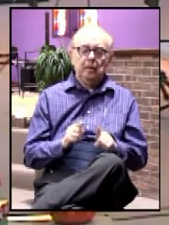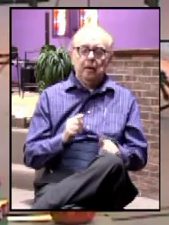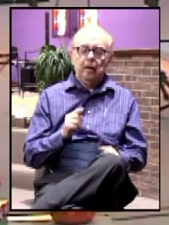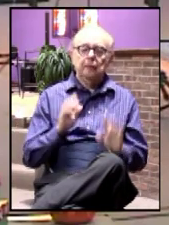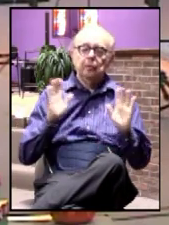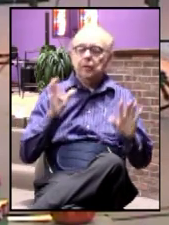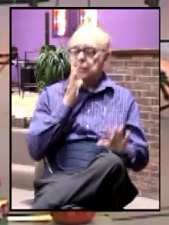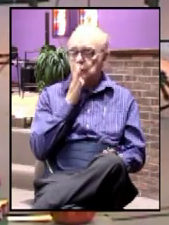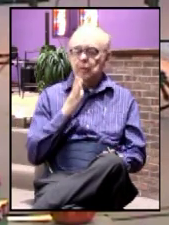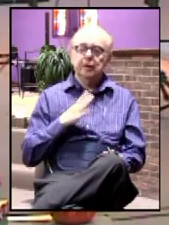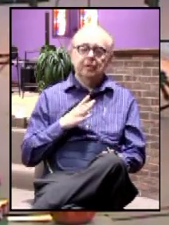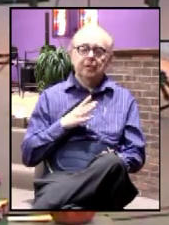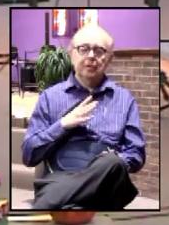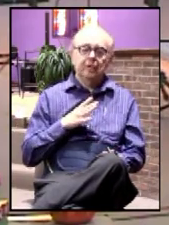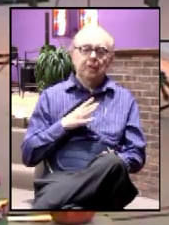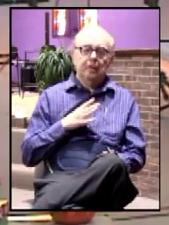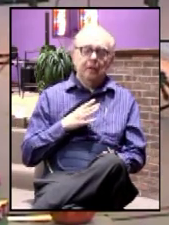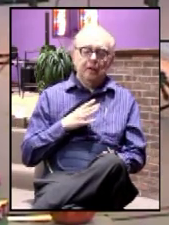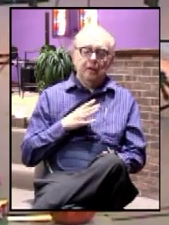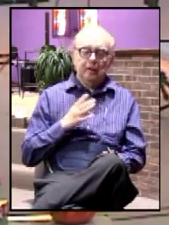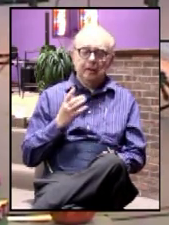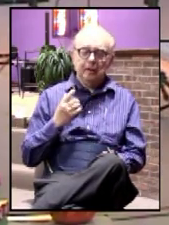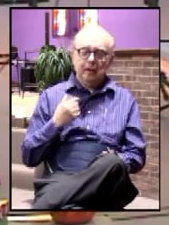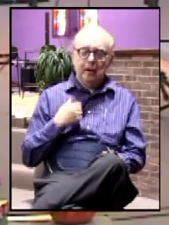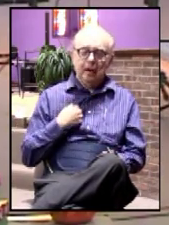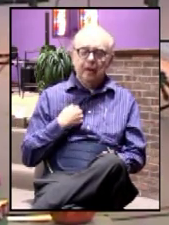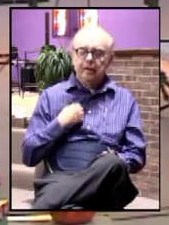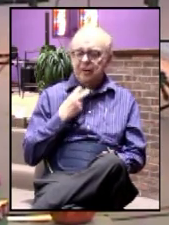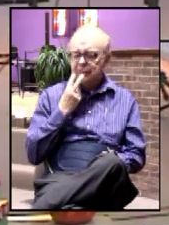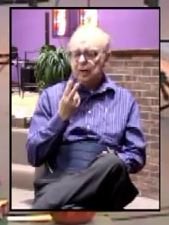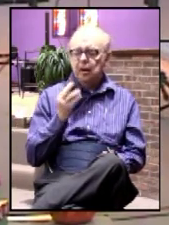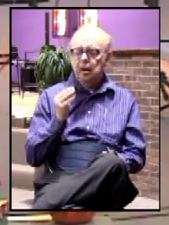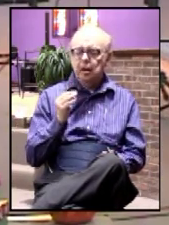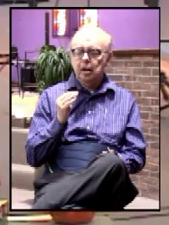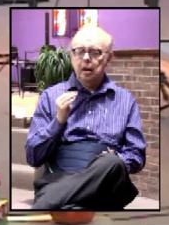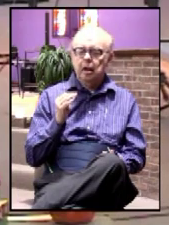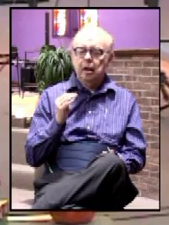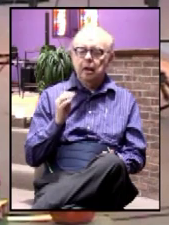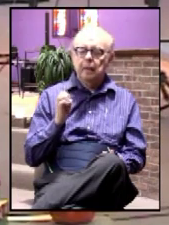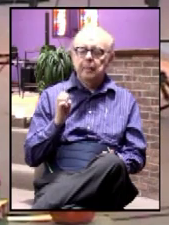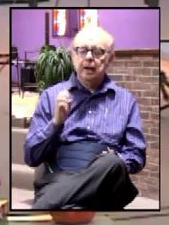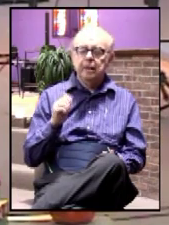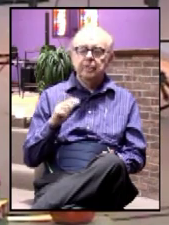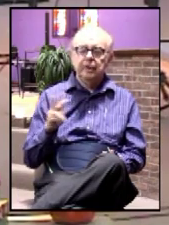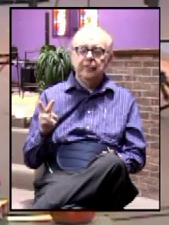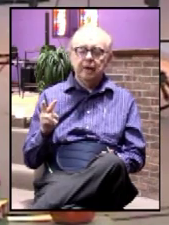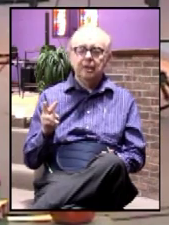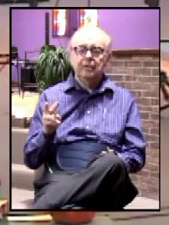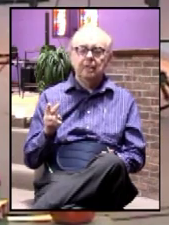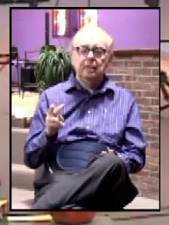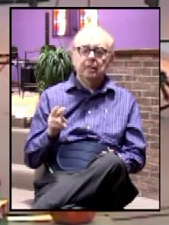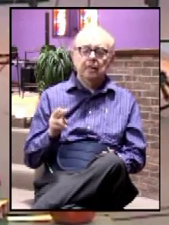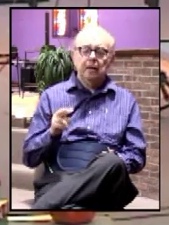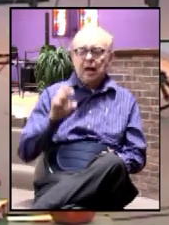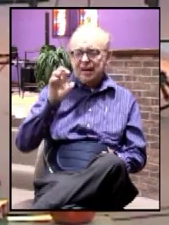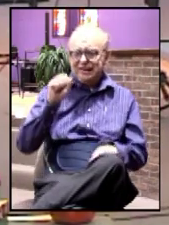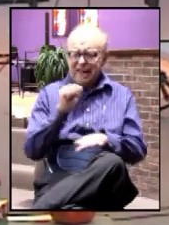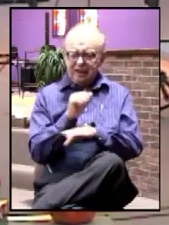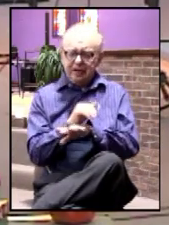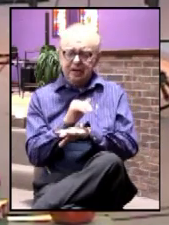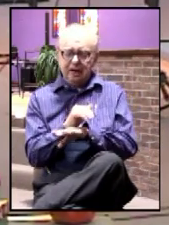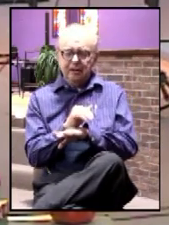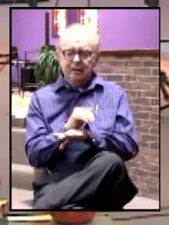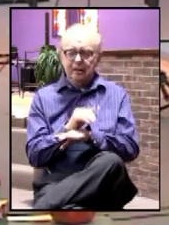Wonder Woman. I was on MeTV. If you watch MeTV on Saturday